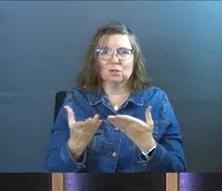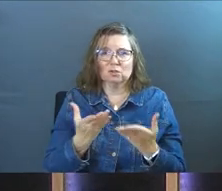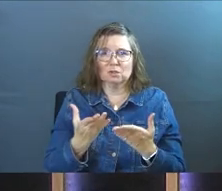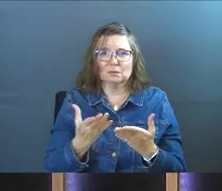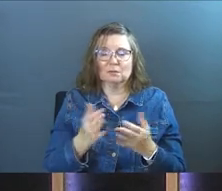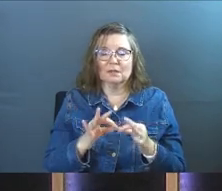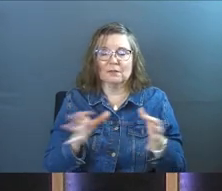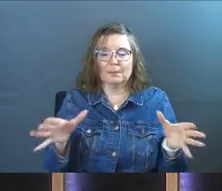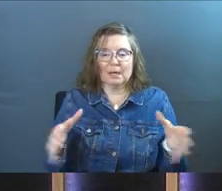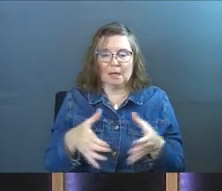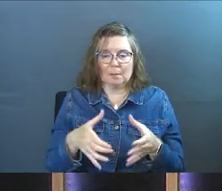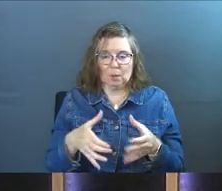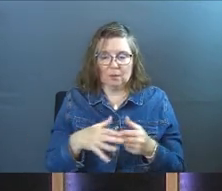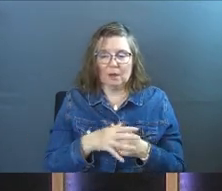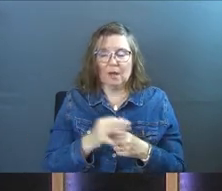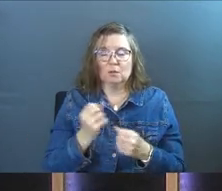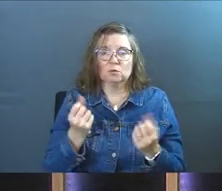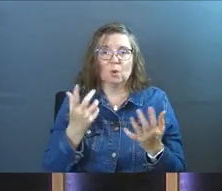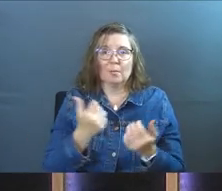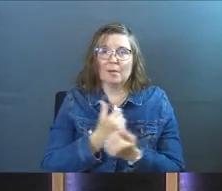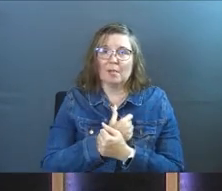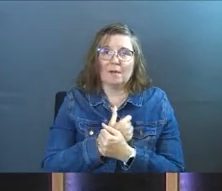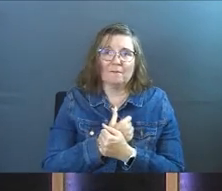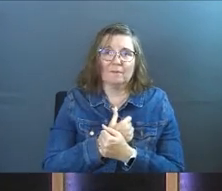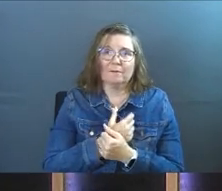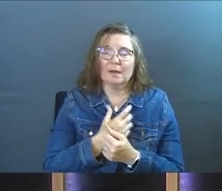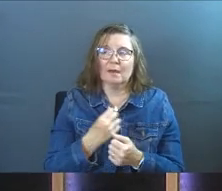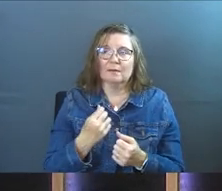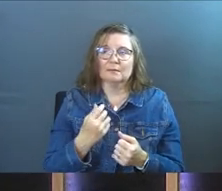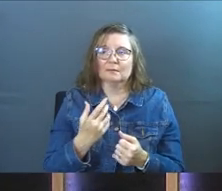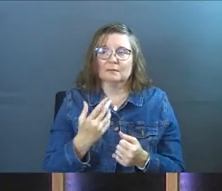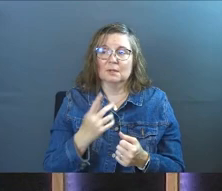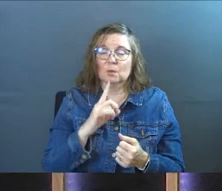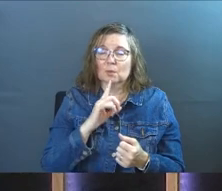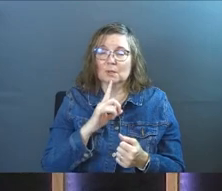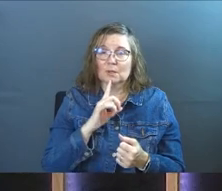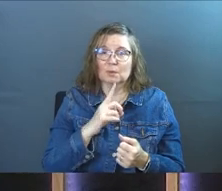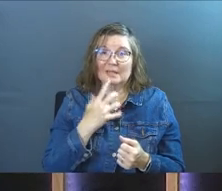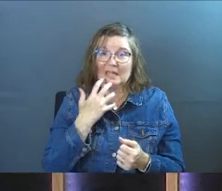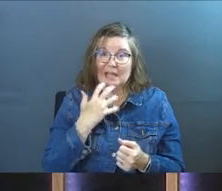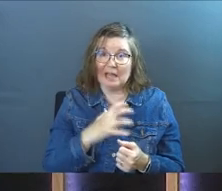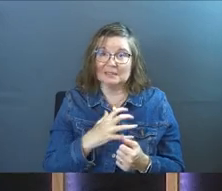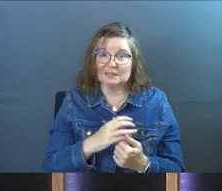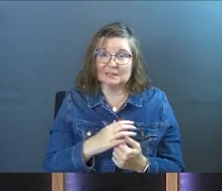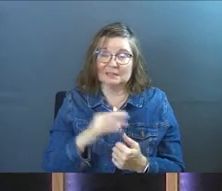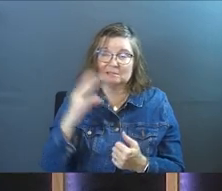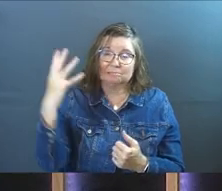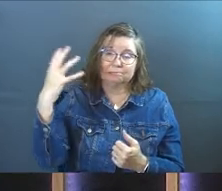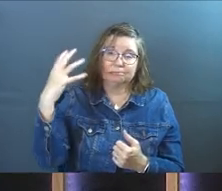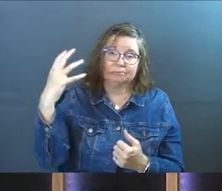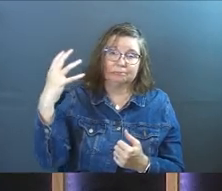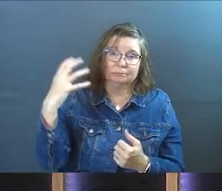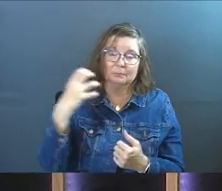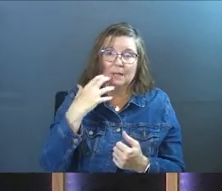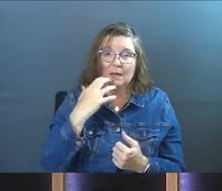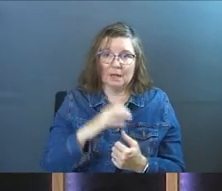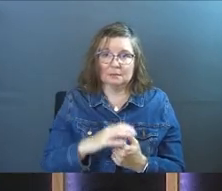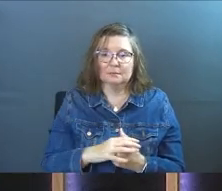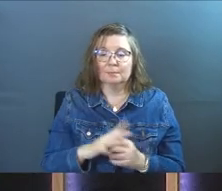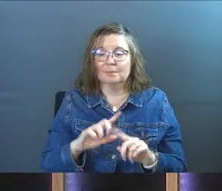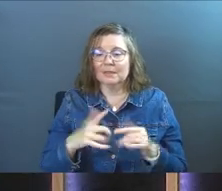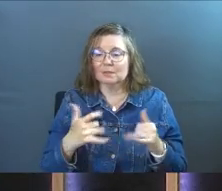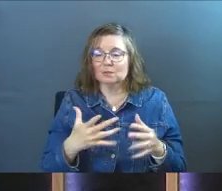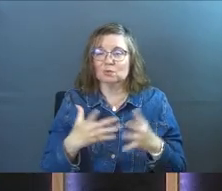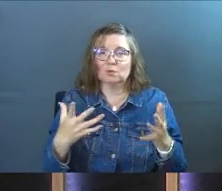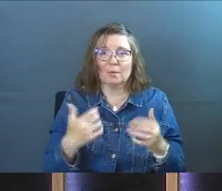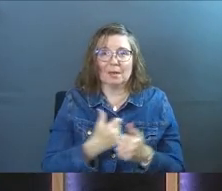service. This family had come together, and there was so much love, and it was really hot. The sun was really hot, but it was so much love.